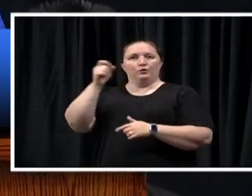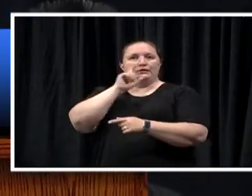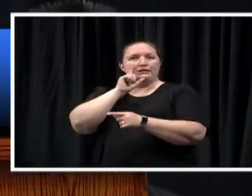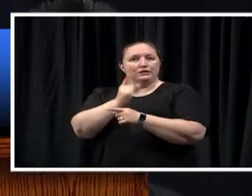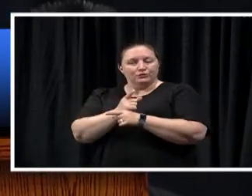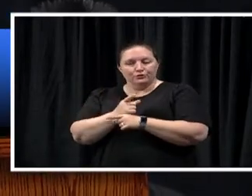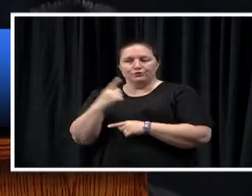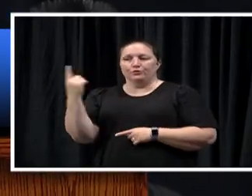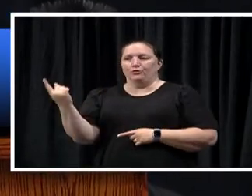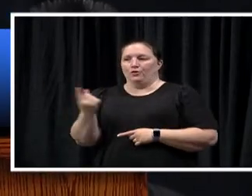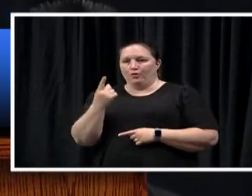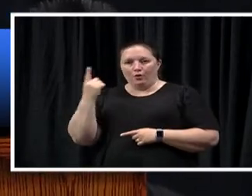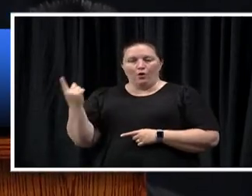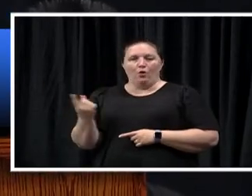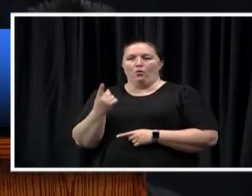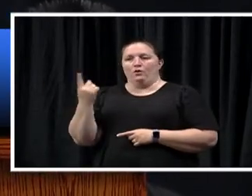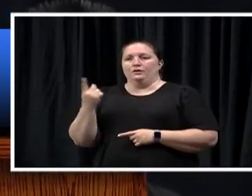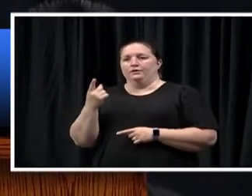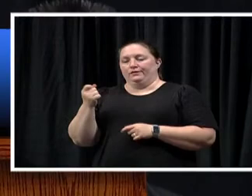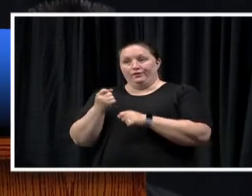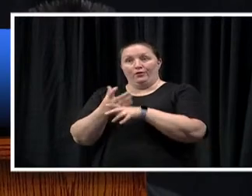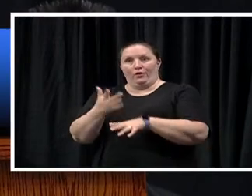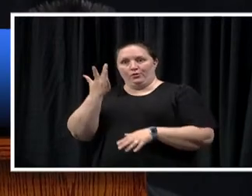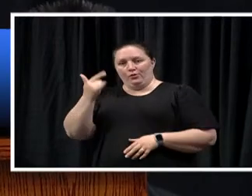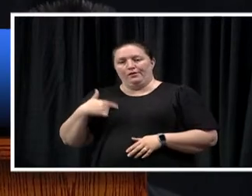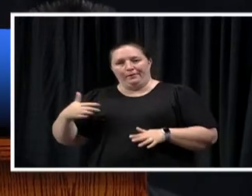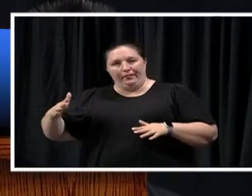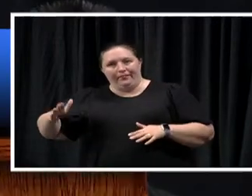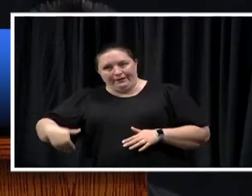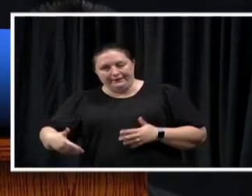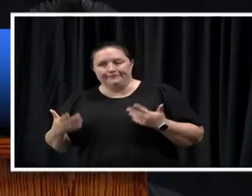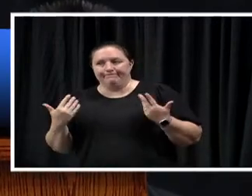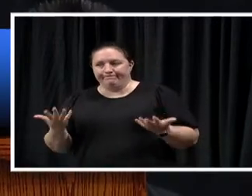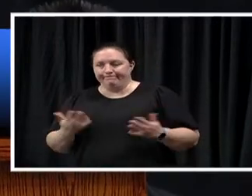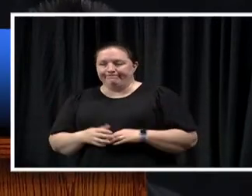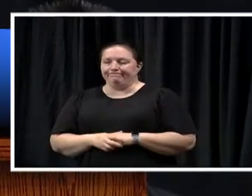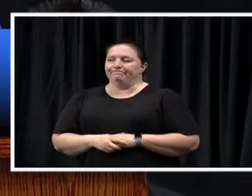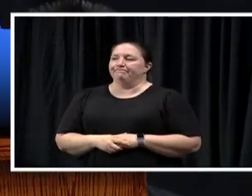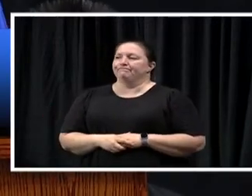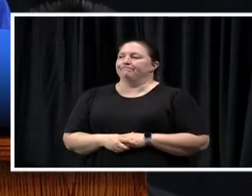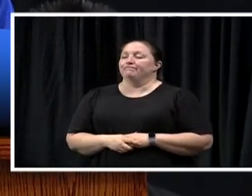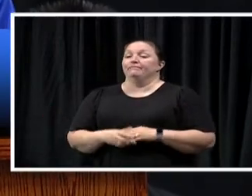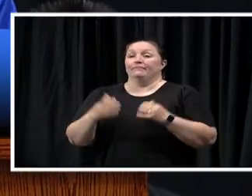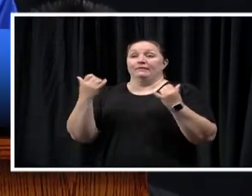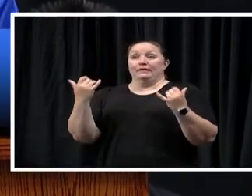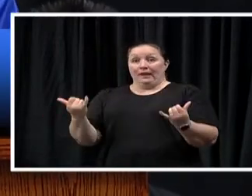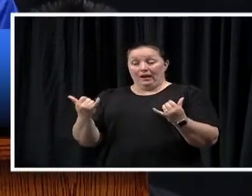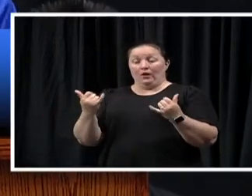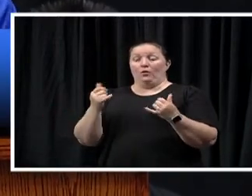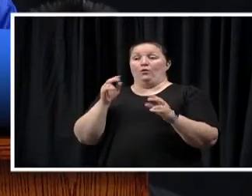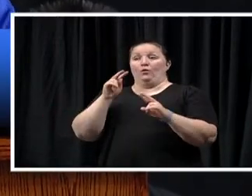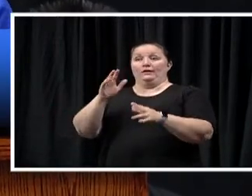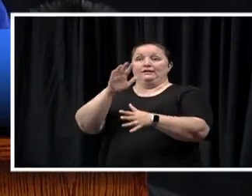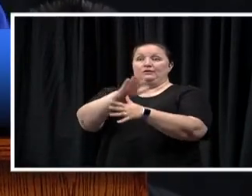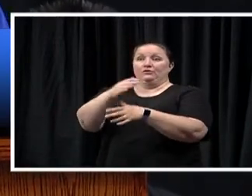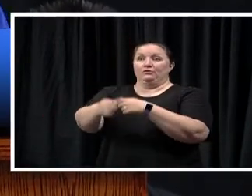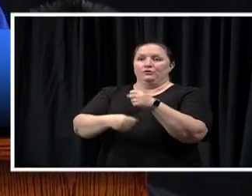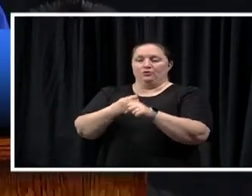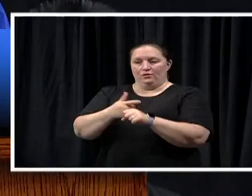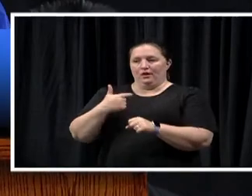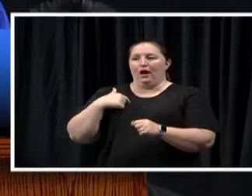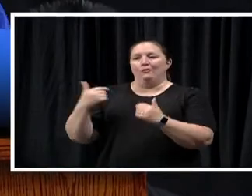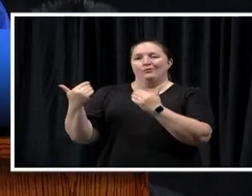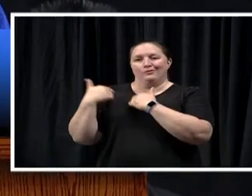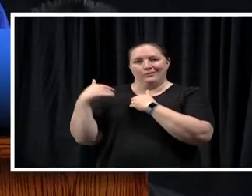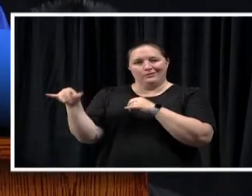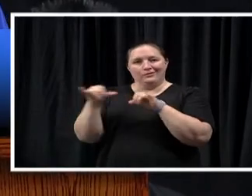was, more often than not, the direct cause of my tardiness. Flash forward to senior year, and I now have the responsibility she